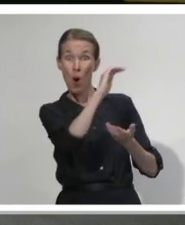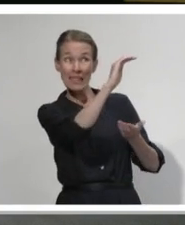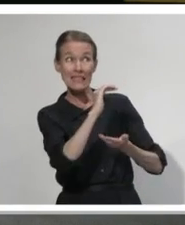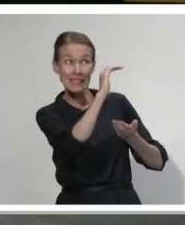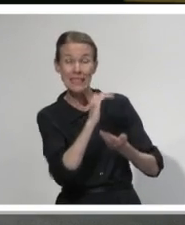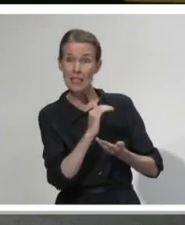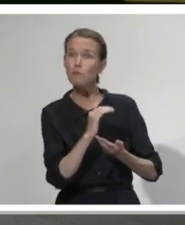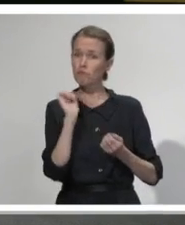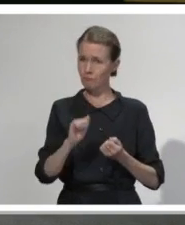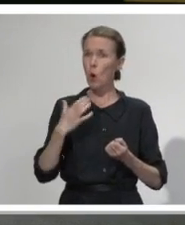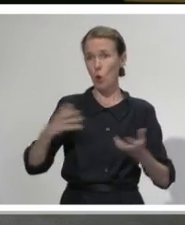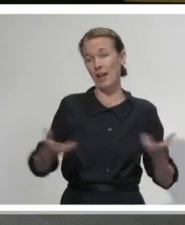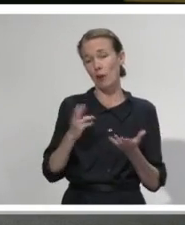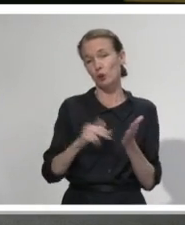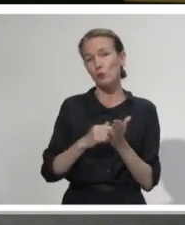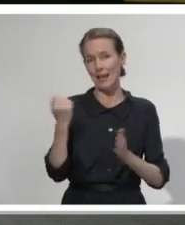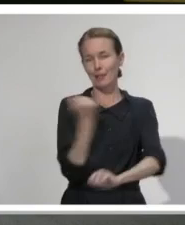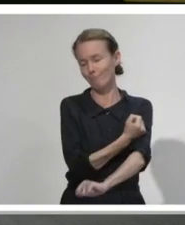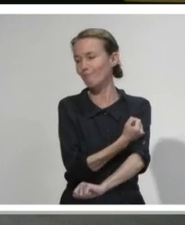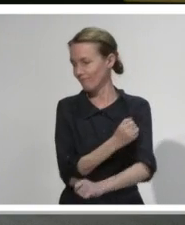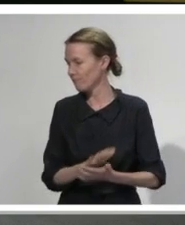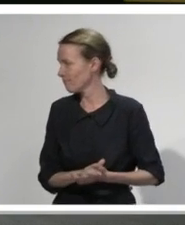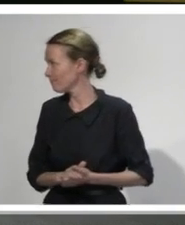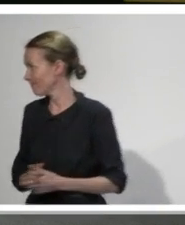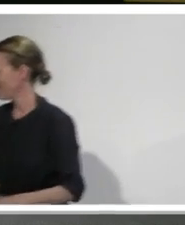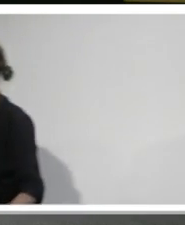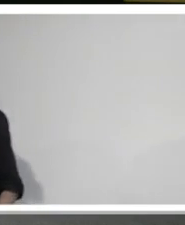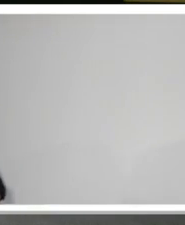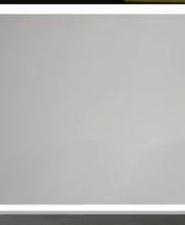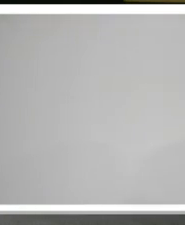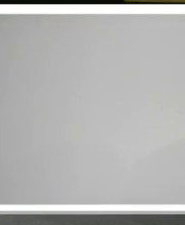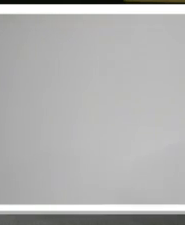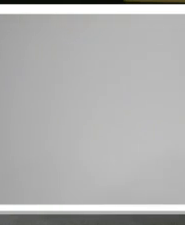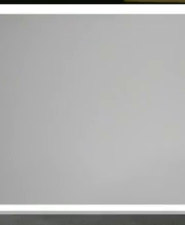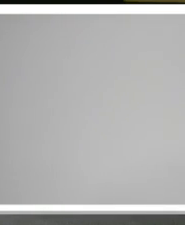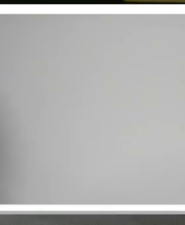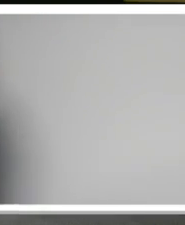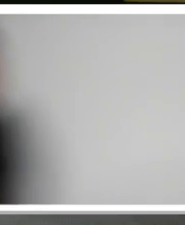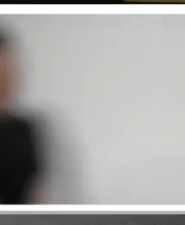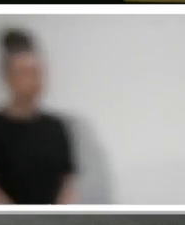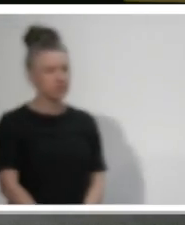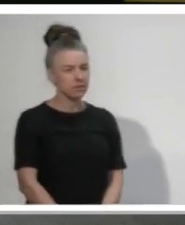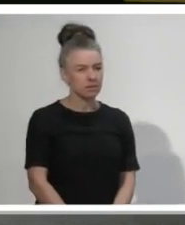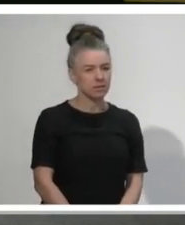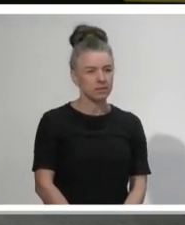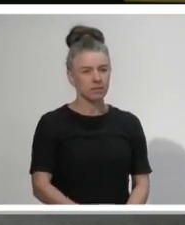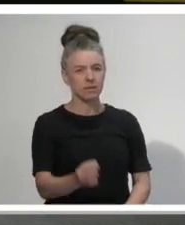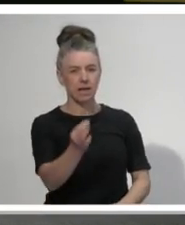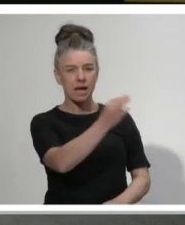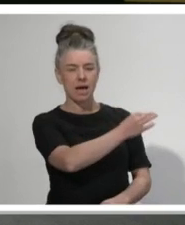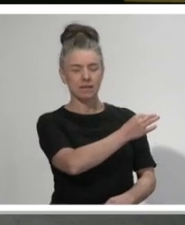campaign that New Zealanders would expect. Thomas, we haven't had you. Dr McElnay, just a question from our